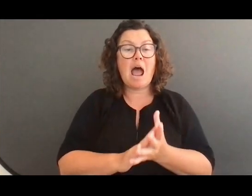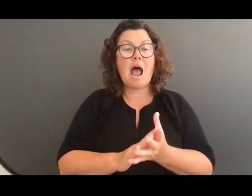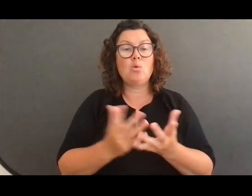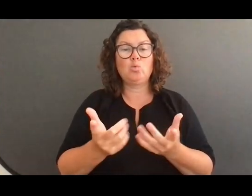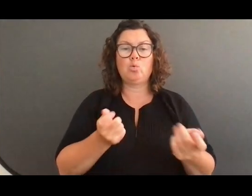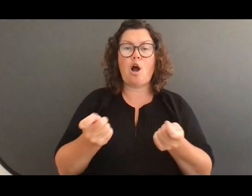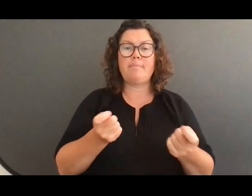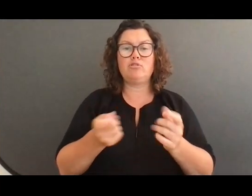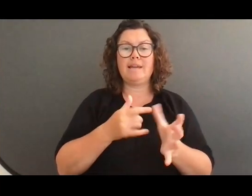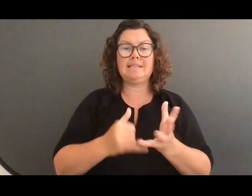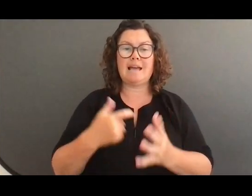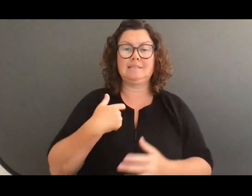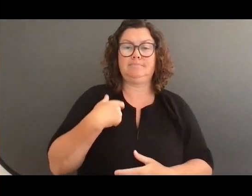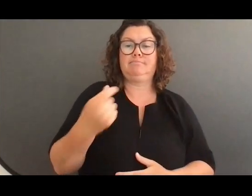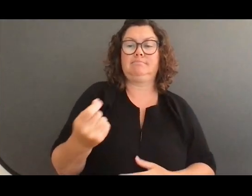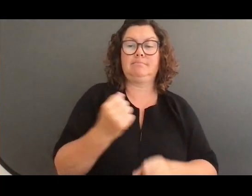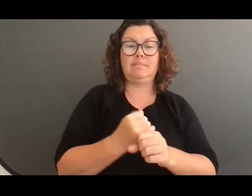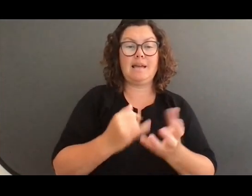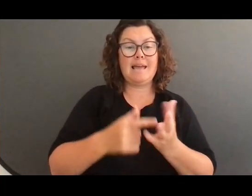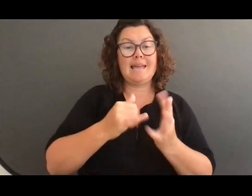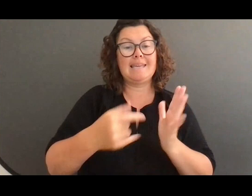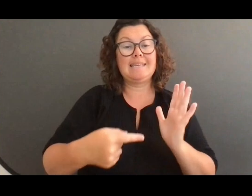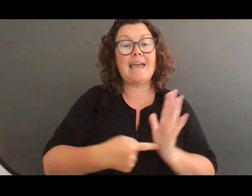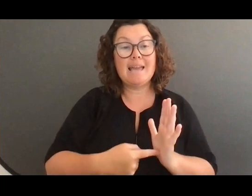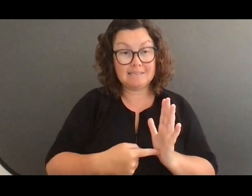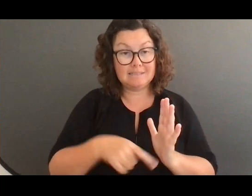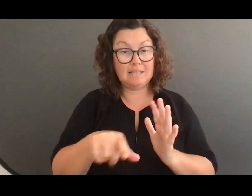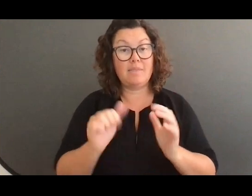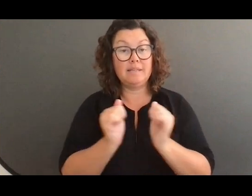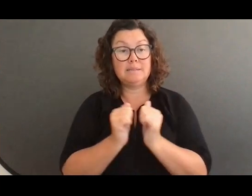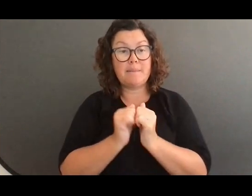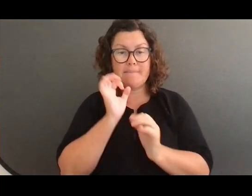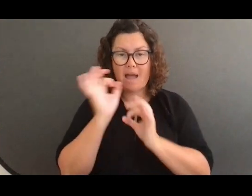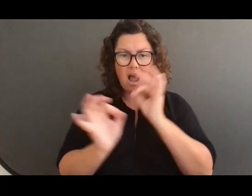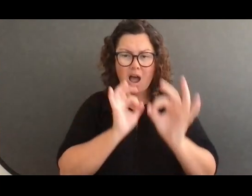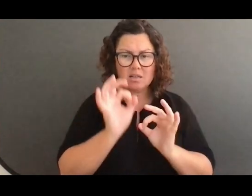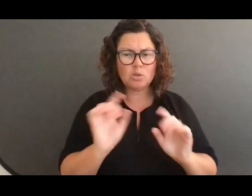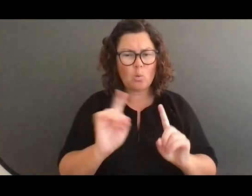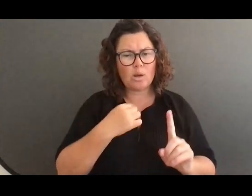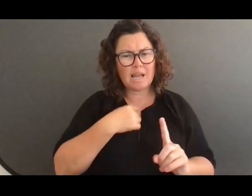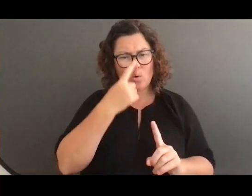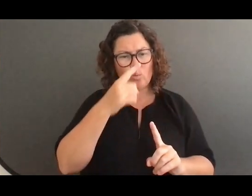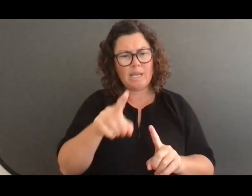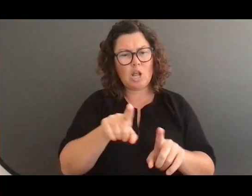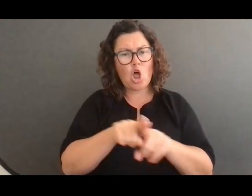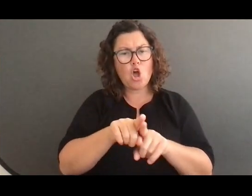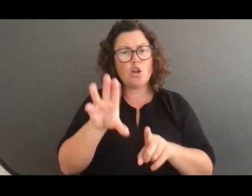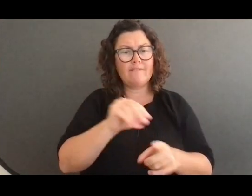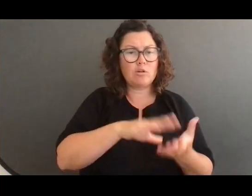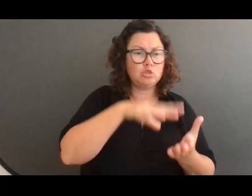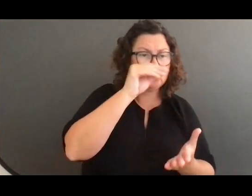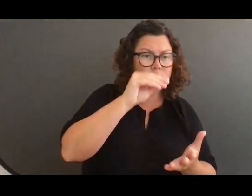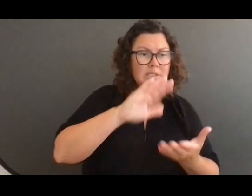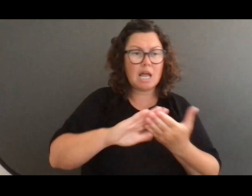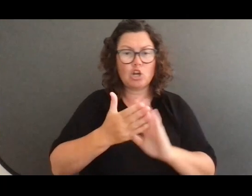of repositioning, this paper asks what we can learn from student and community voices and how we can apply key terms from Tau Māori,